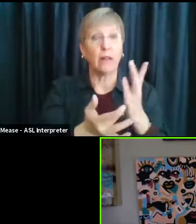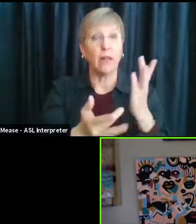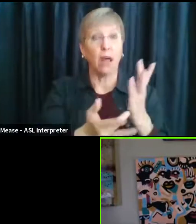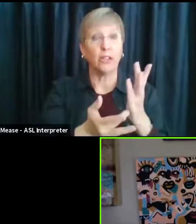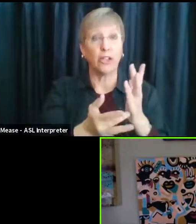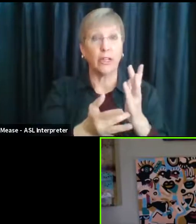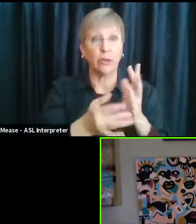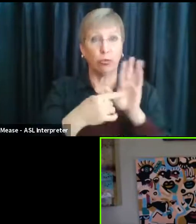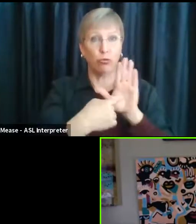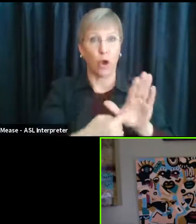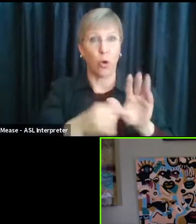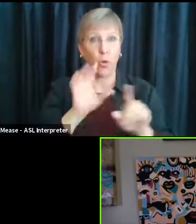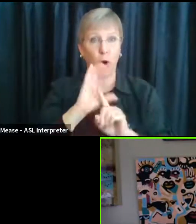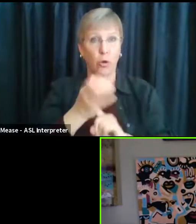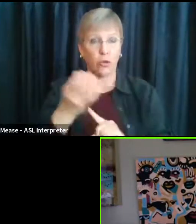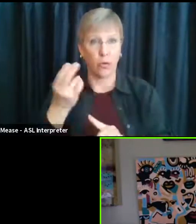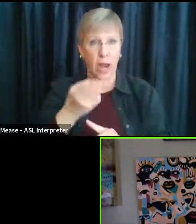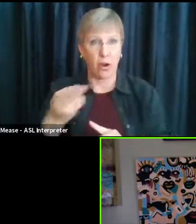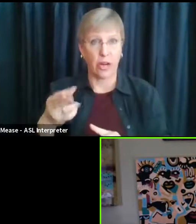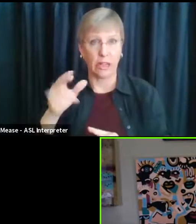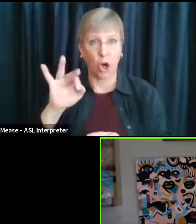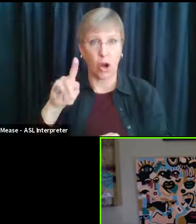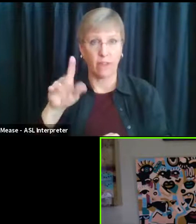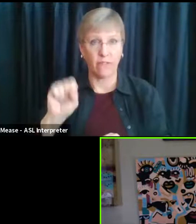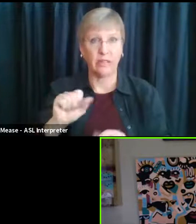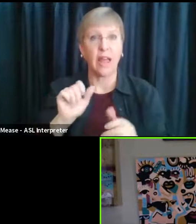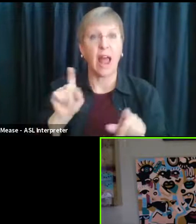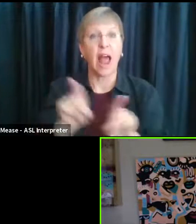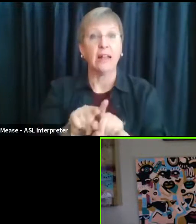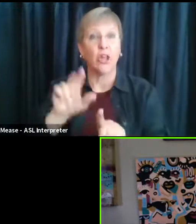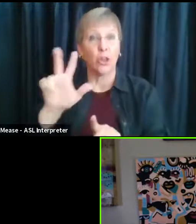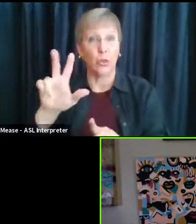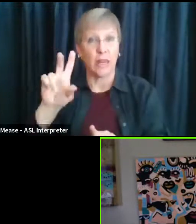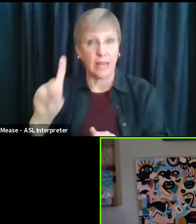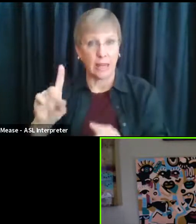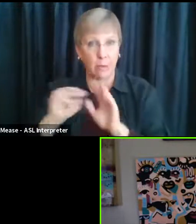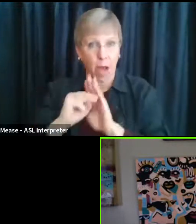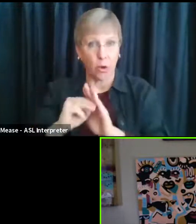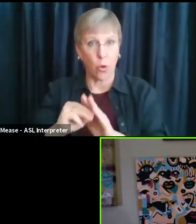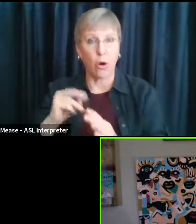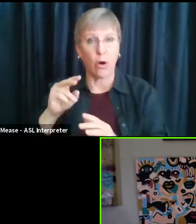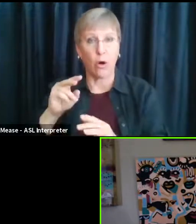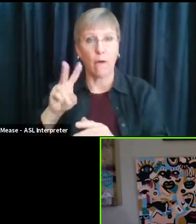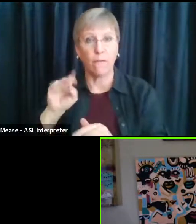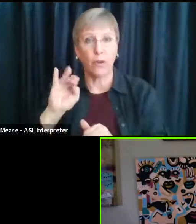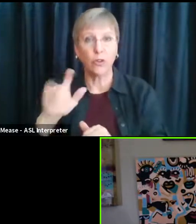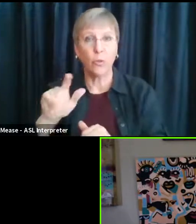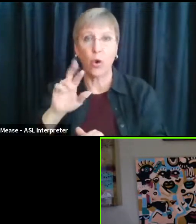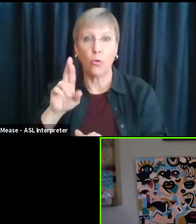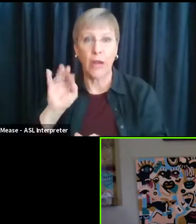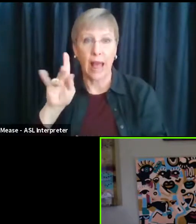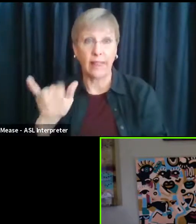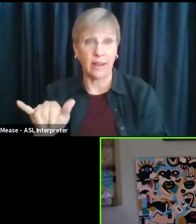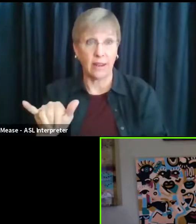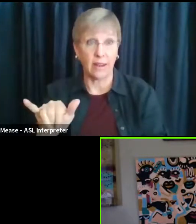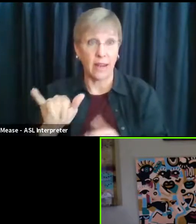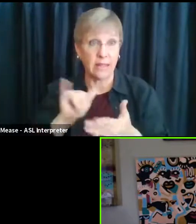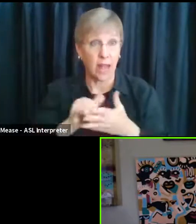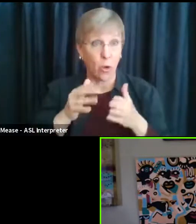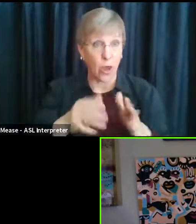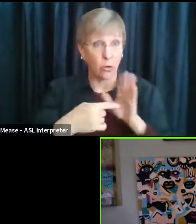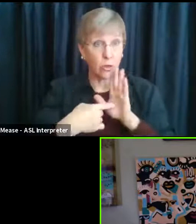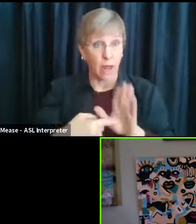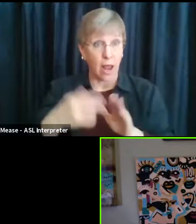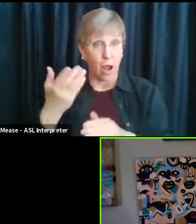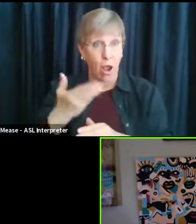to display cultural heritage artifacts as 3D models or in virtual reality? Do you think that would be a way to display the objects of heritage while